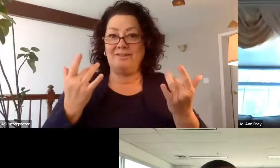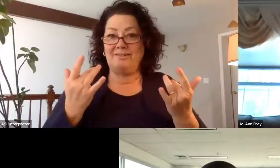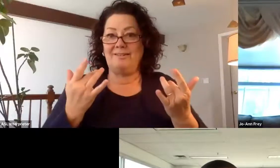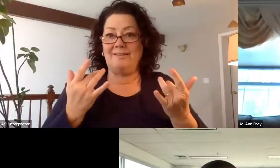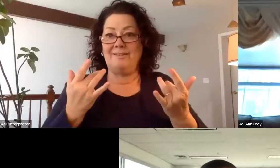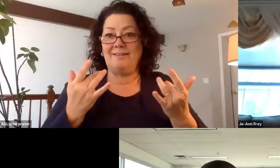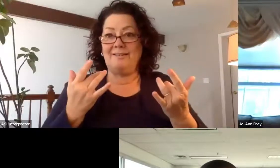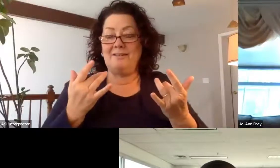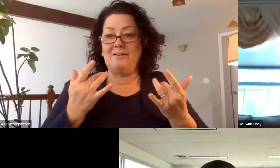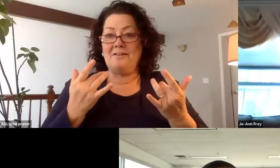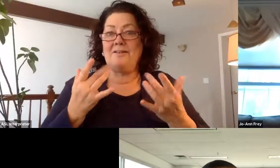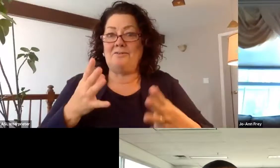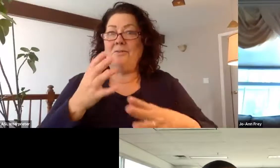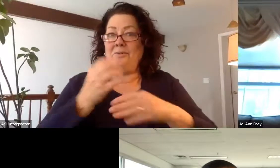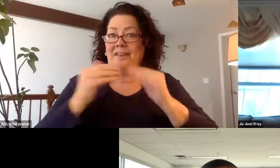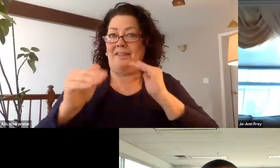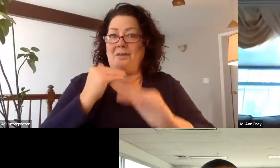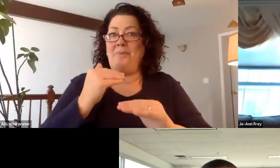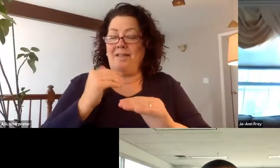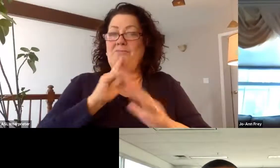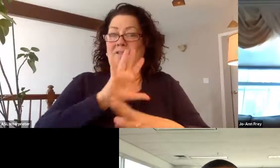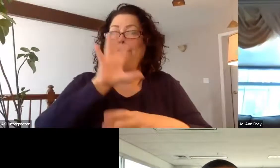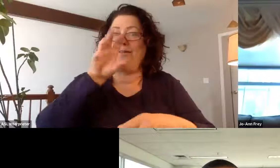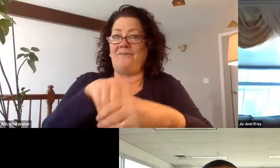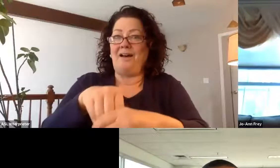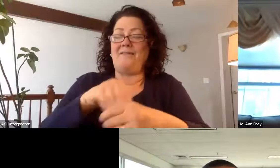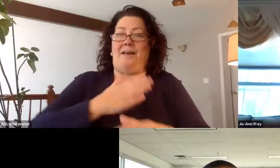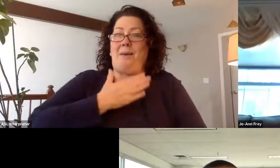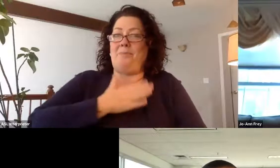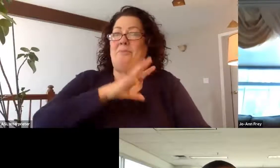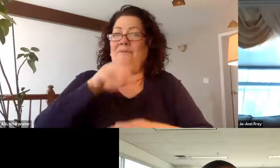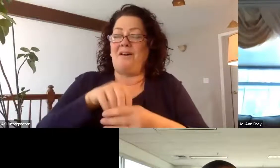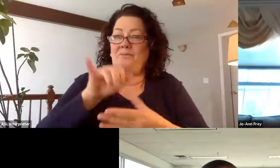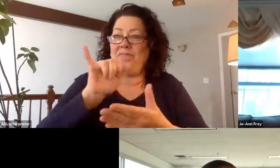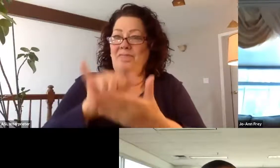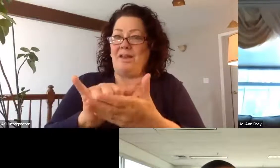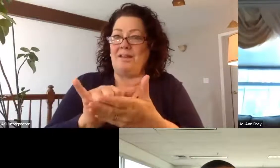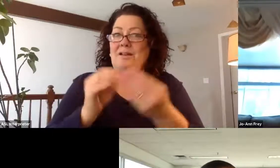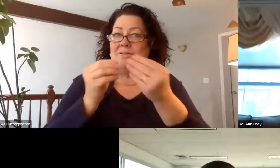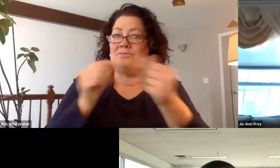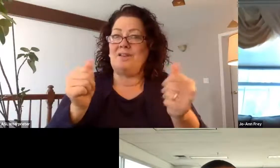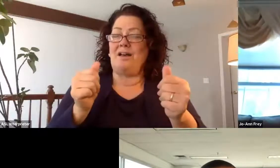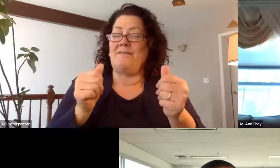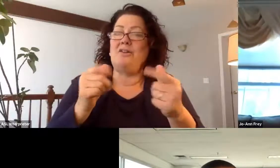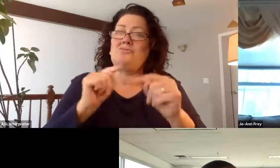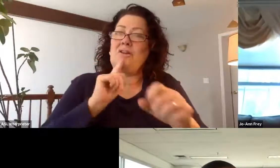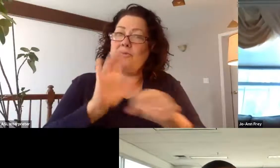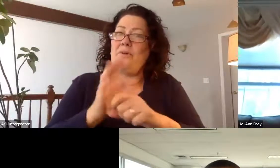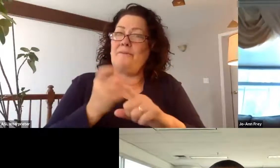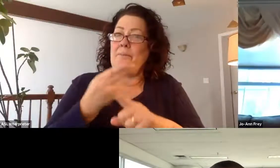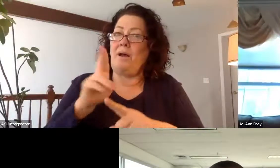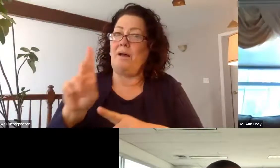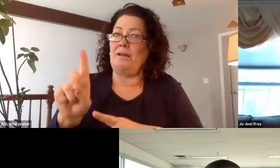really excited to receive and really pleased to join because, again, it does show the commitment that